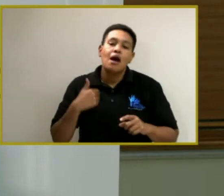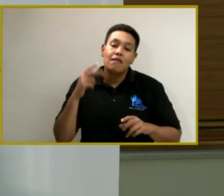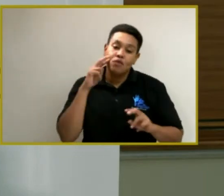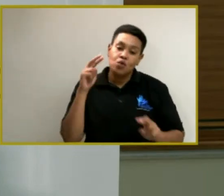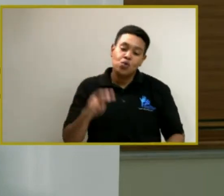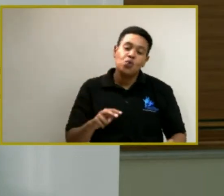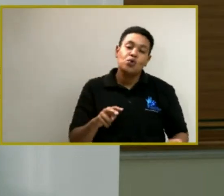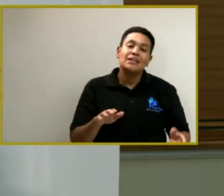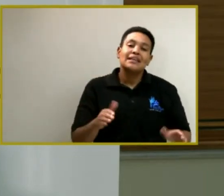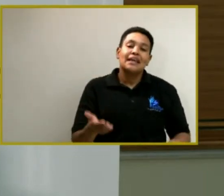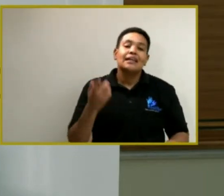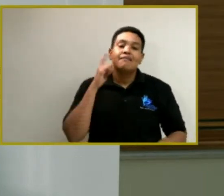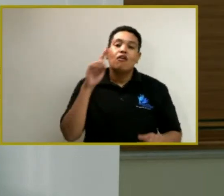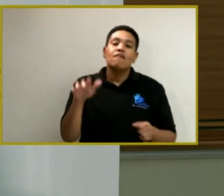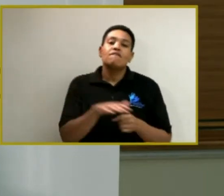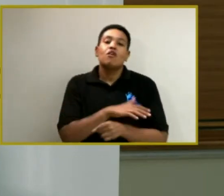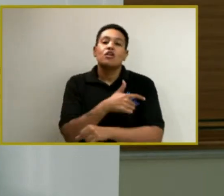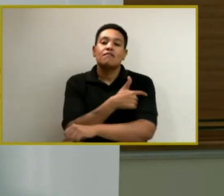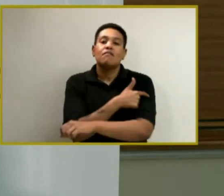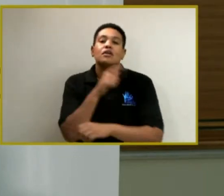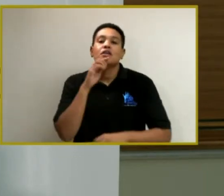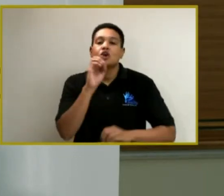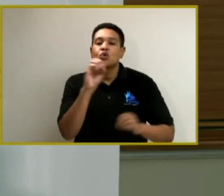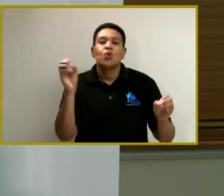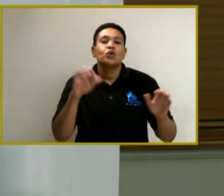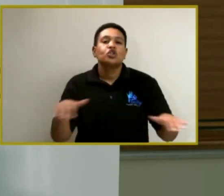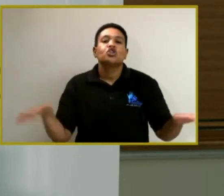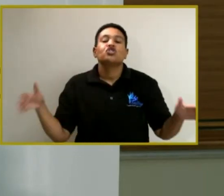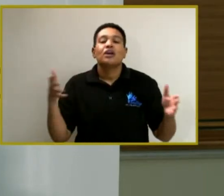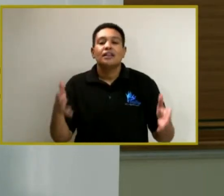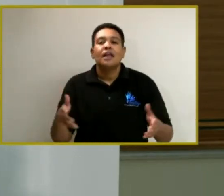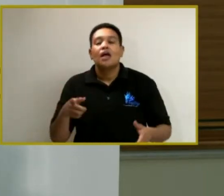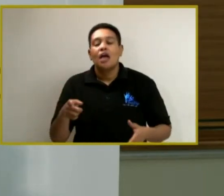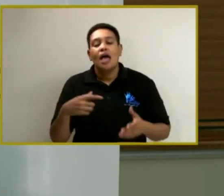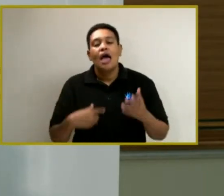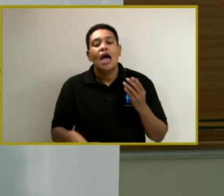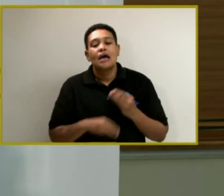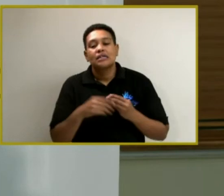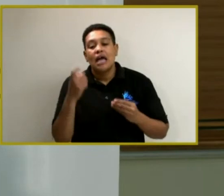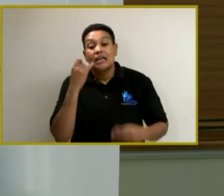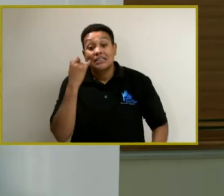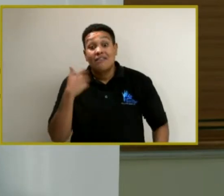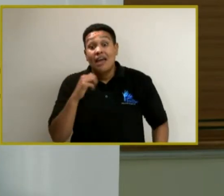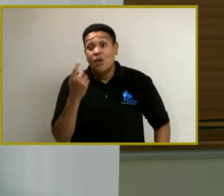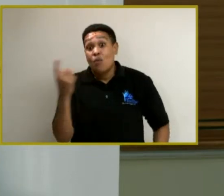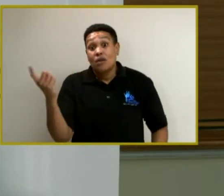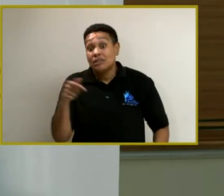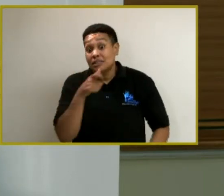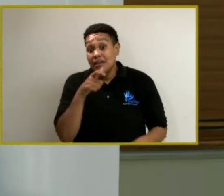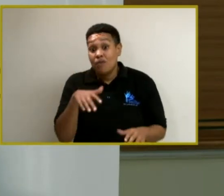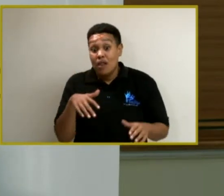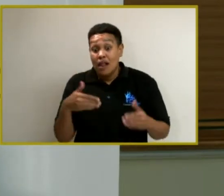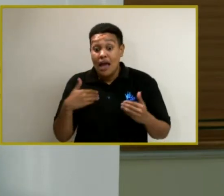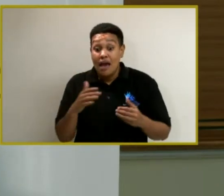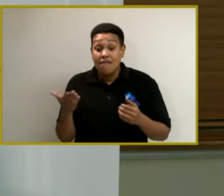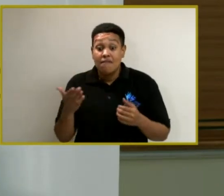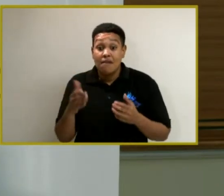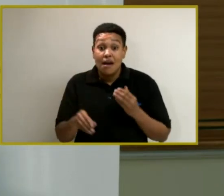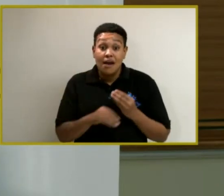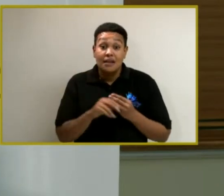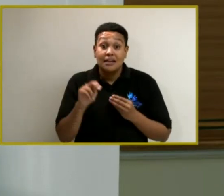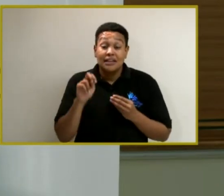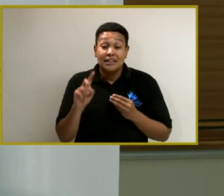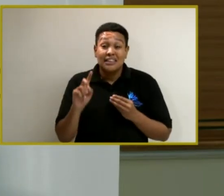at the deaths for the fully vaccinated, and there are no children. And you also asked if there was anyone who did not have